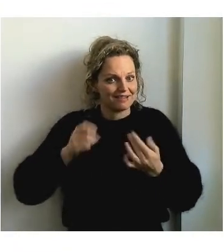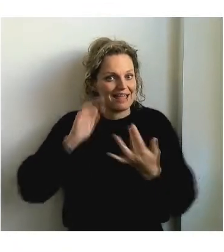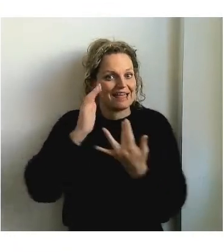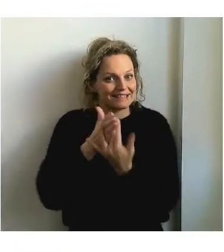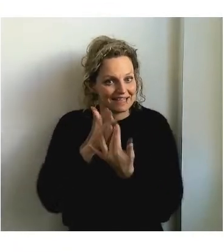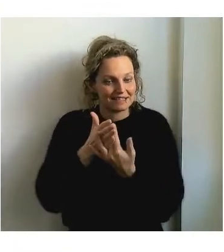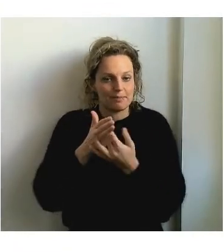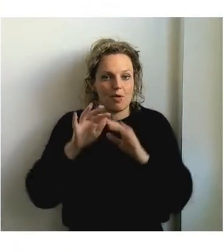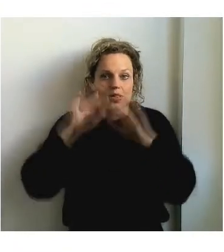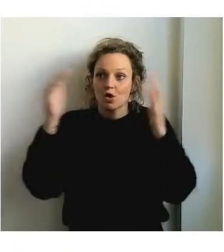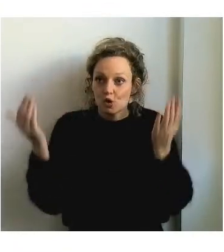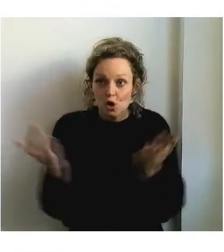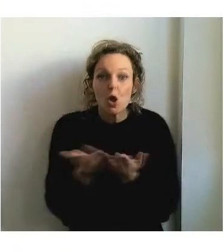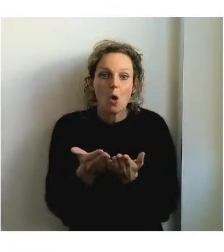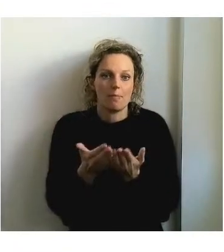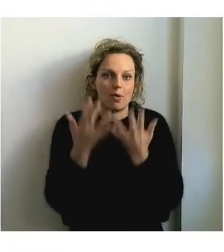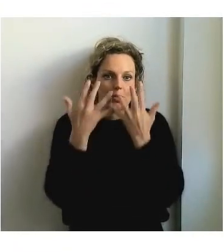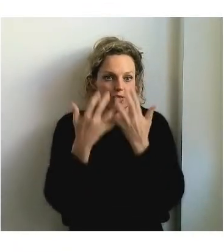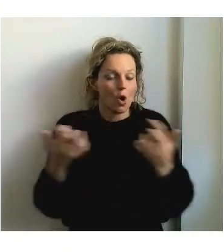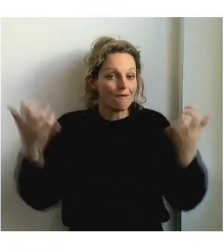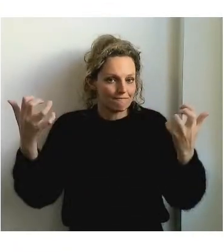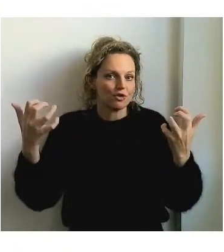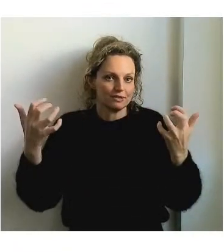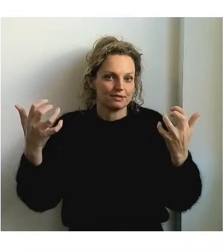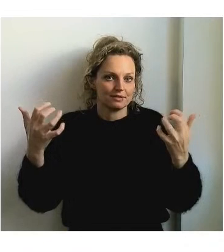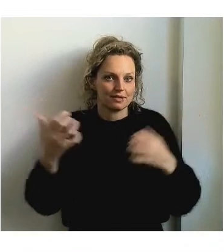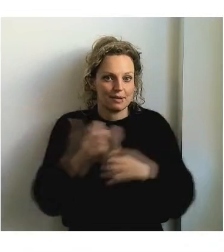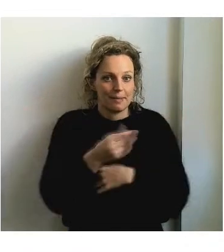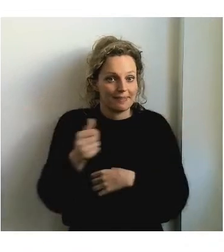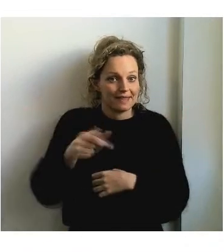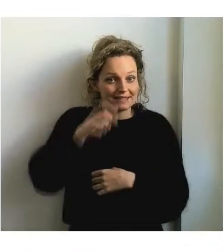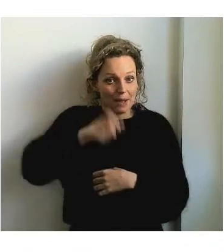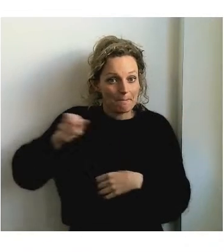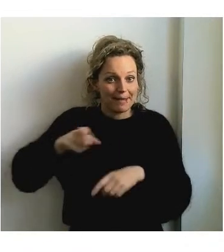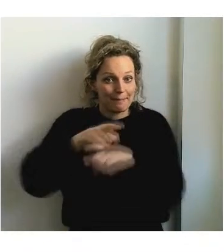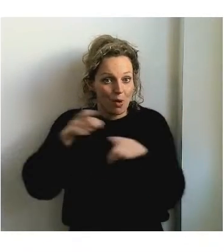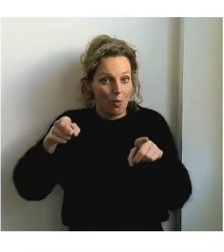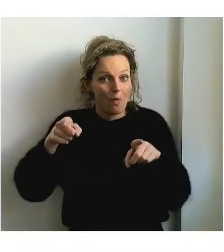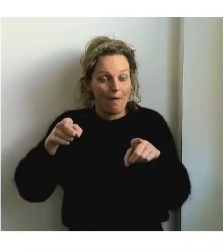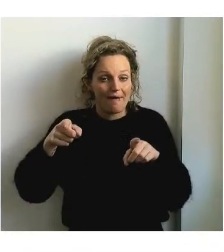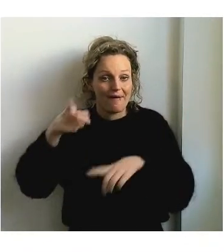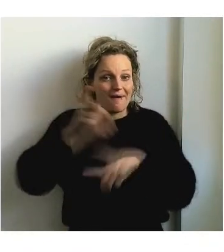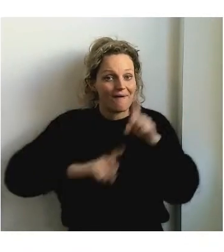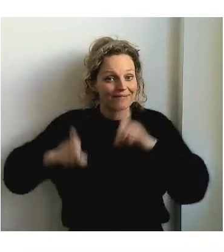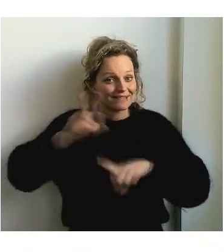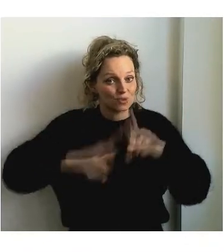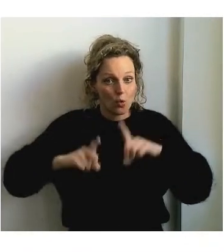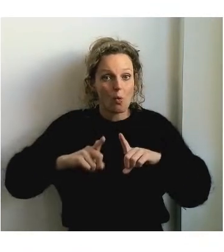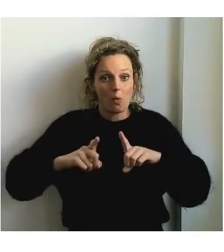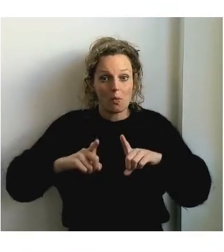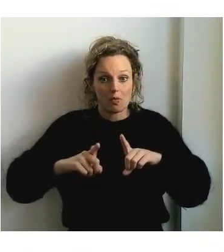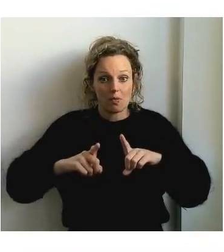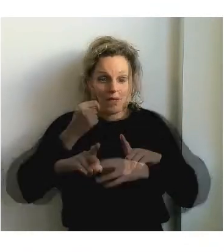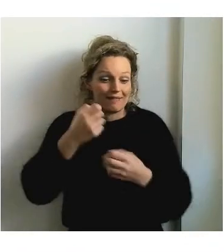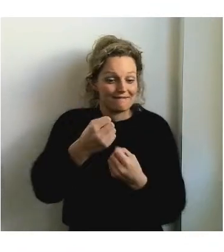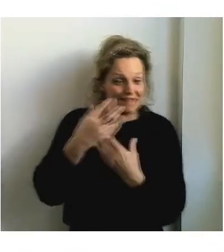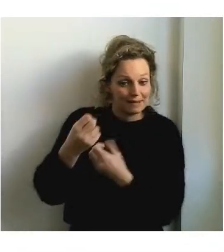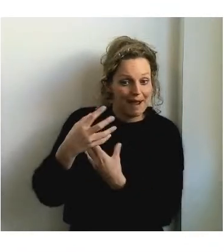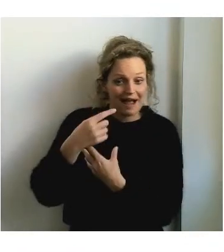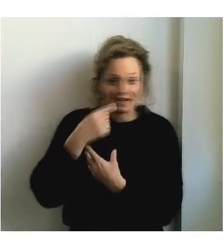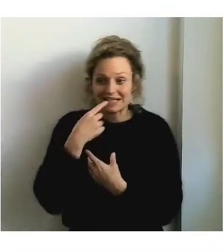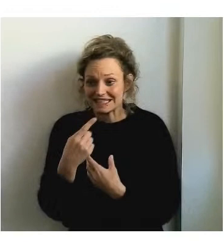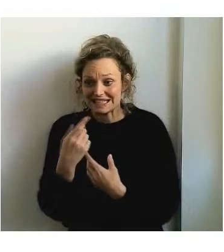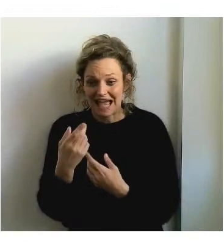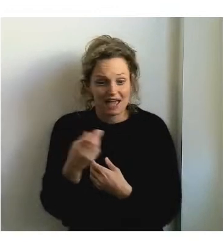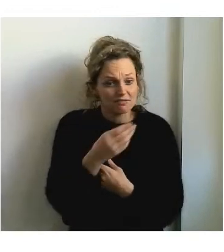making it as accessible as we can. There's a few people on this call who are going to be reminding us there was a couple of things we didn't get right. And so you have to see it as a journey. I'm putting